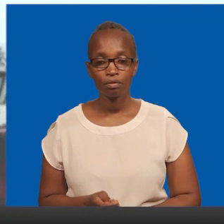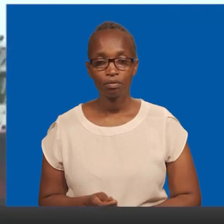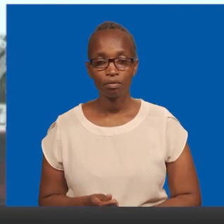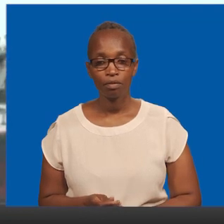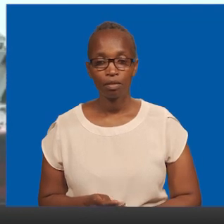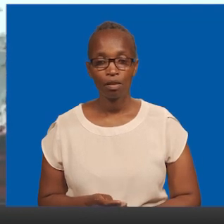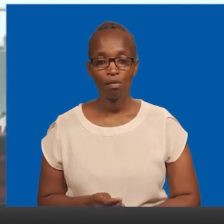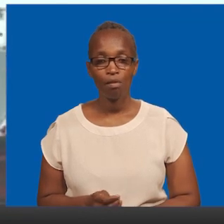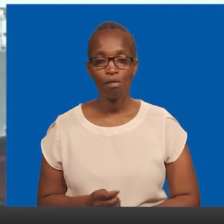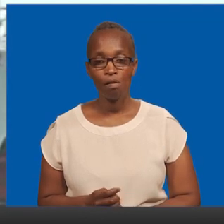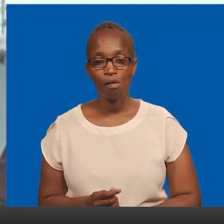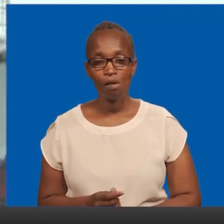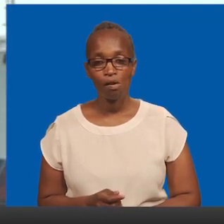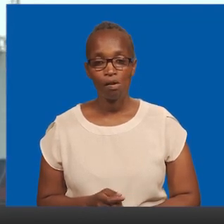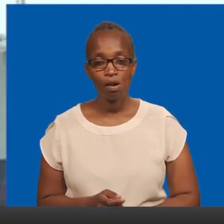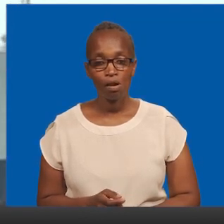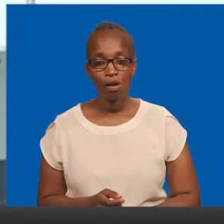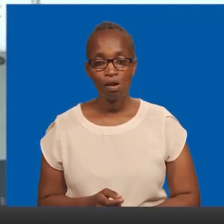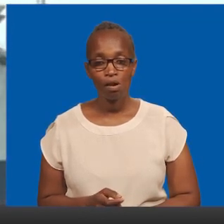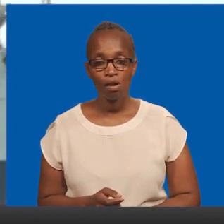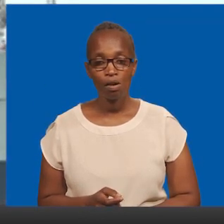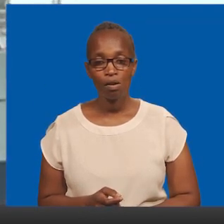nje. Vita vipi hapa tu.